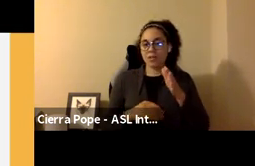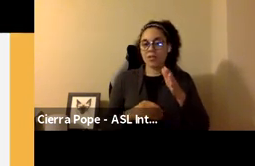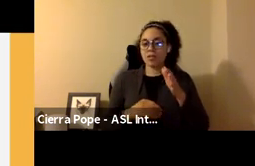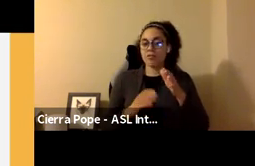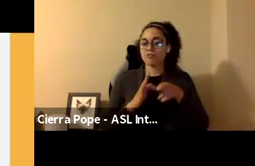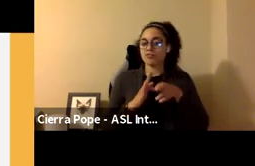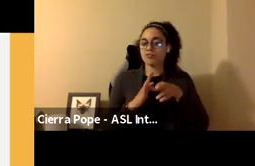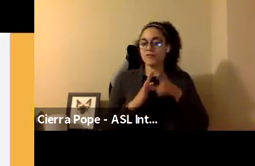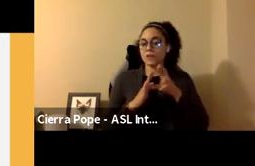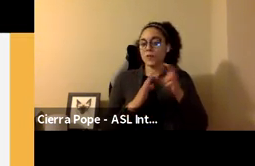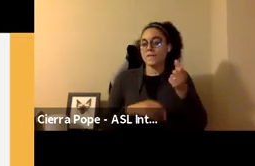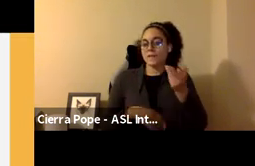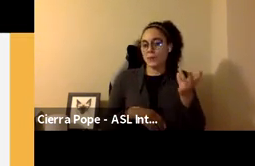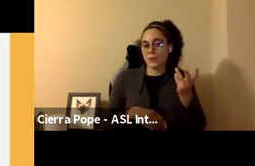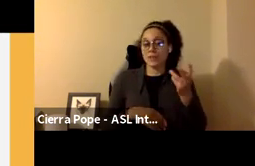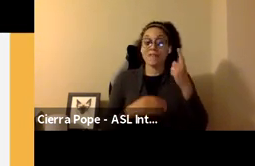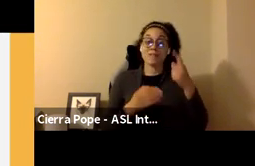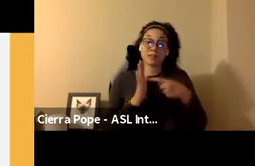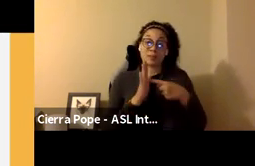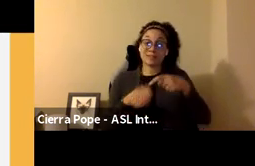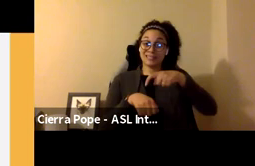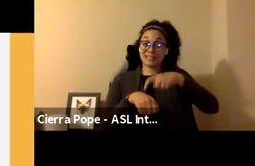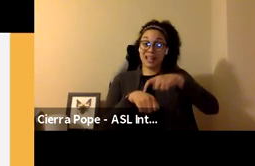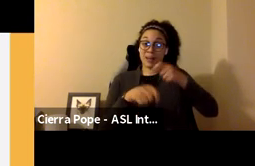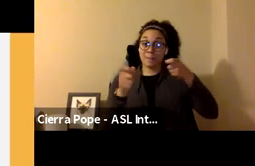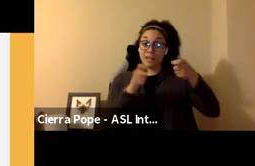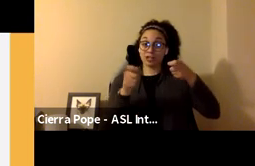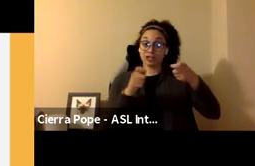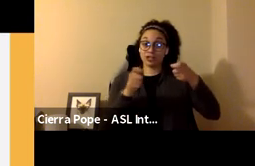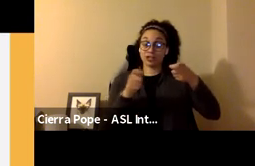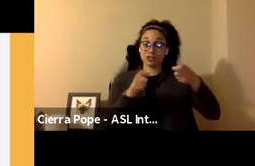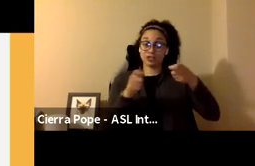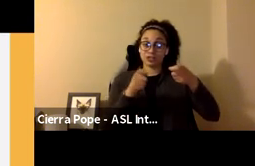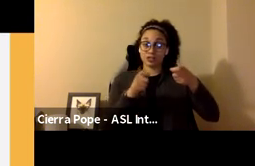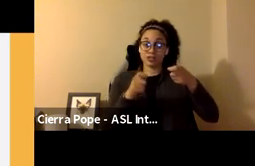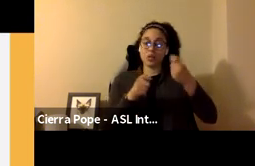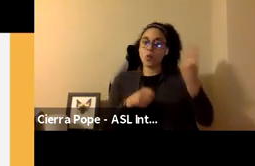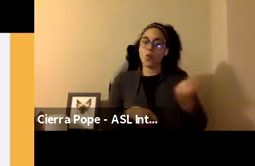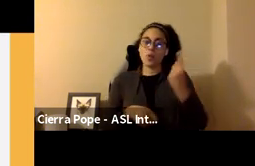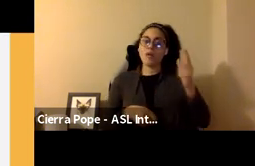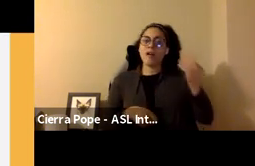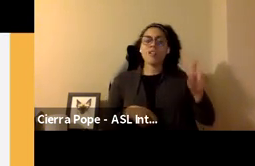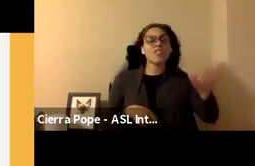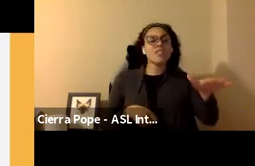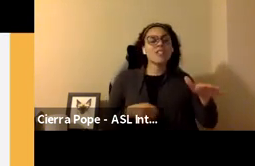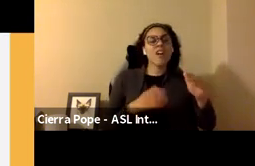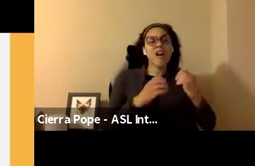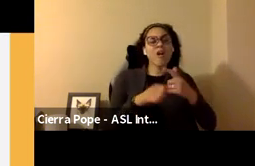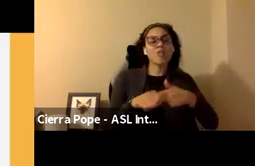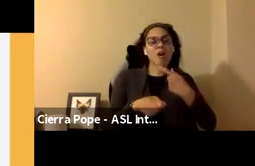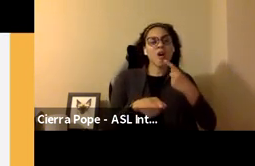with certain skills. When you're doing time management, I'm going to go back to always asking, how long do you think that's going to take? And